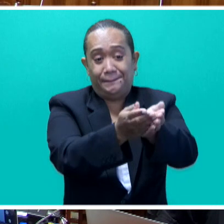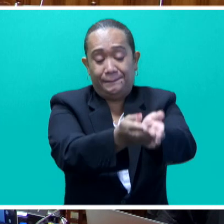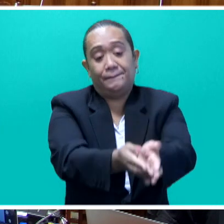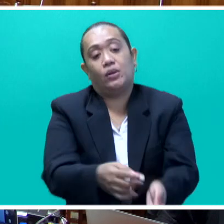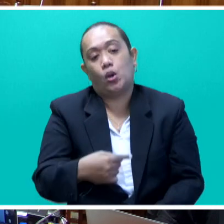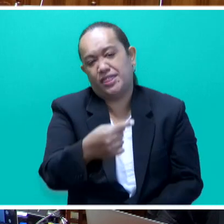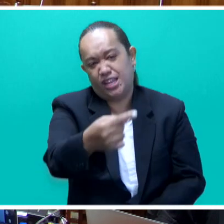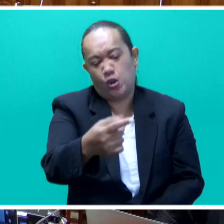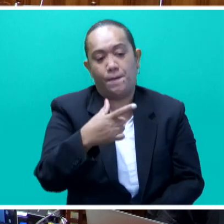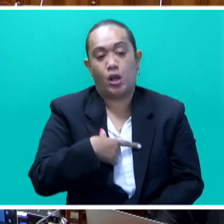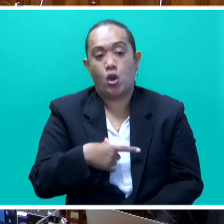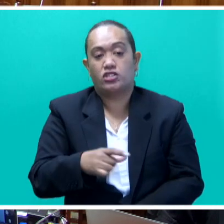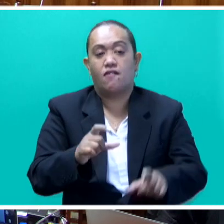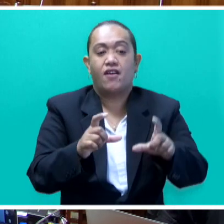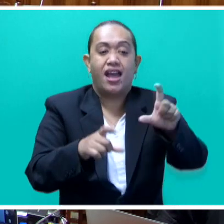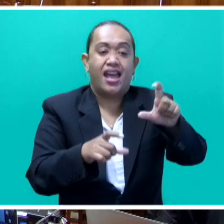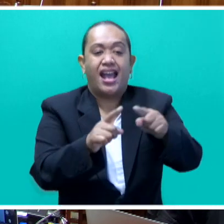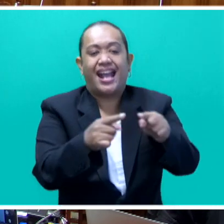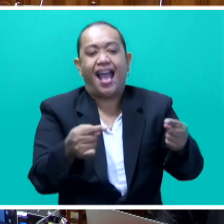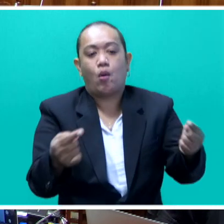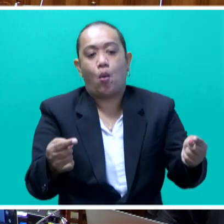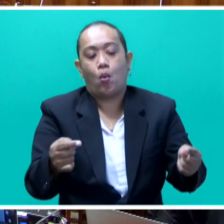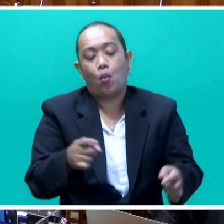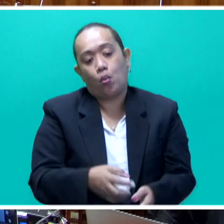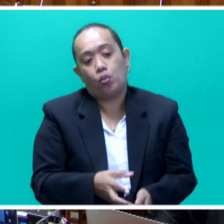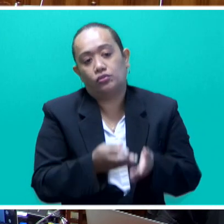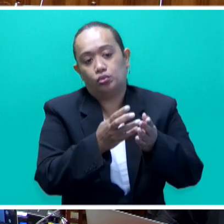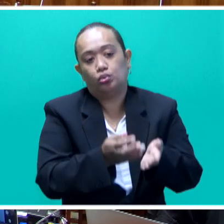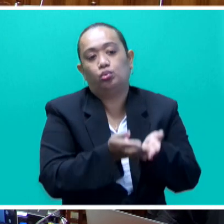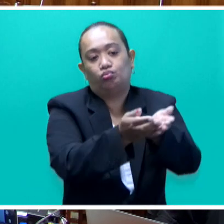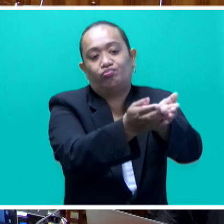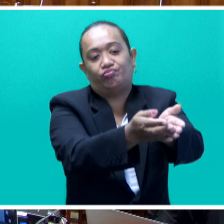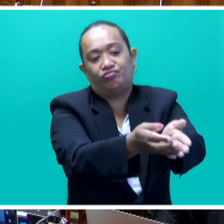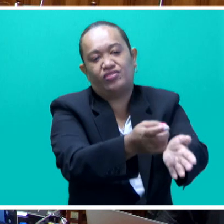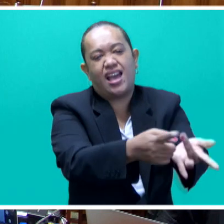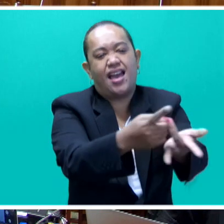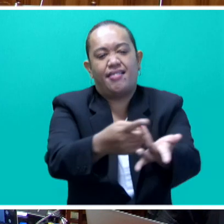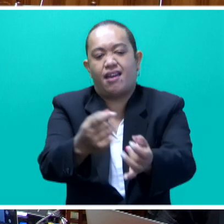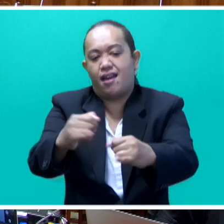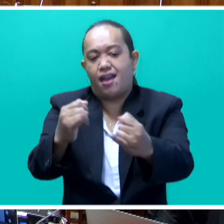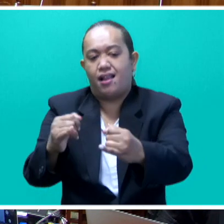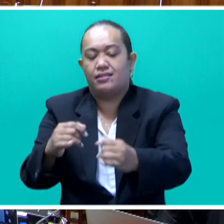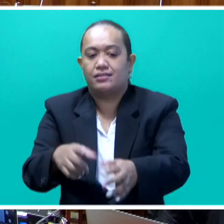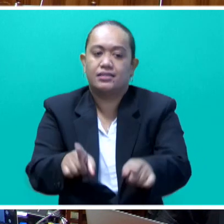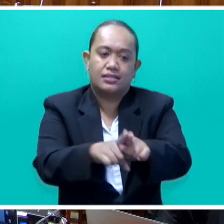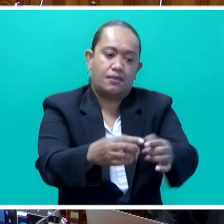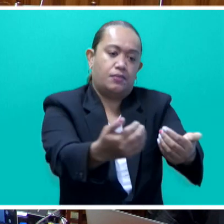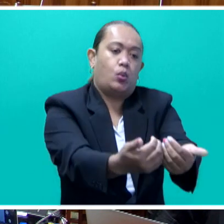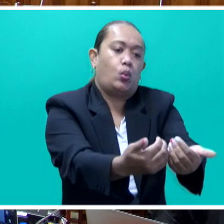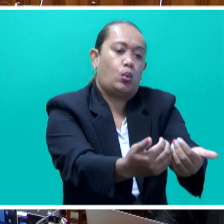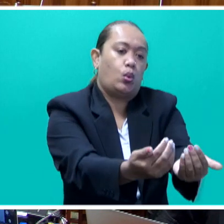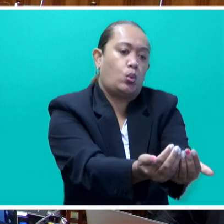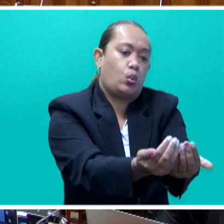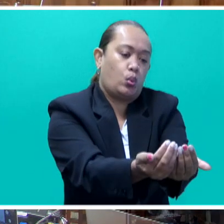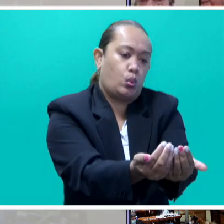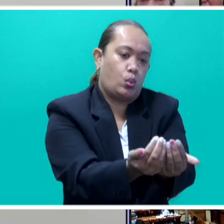of cargo being transported and also with respect to emergency medical cases. And I commend them, sir, for all the assistance that they've rendered us